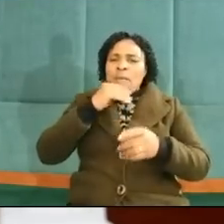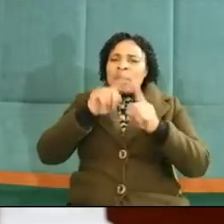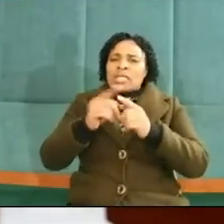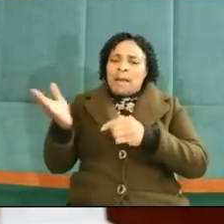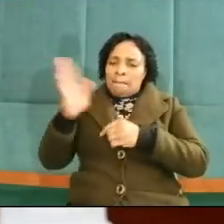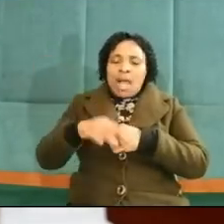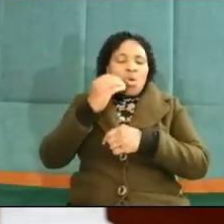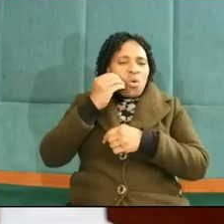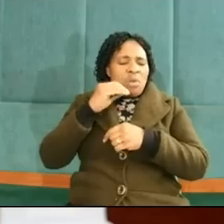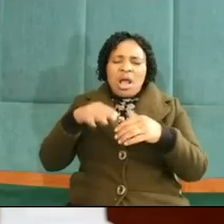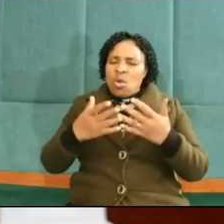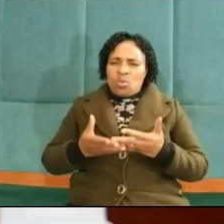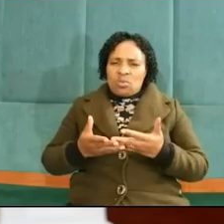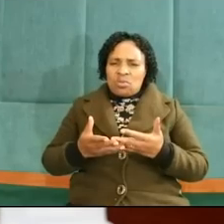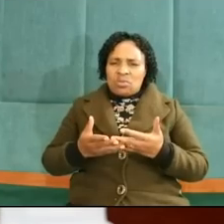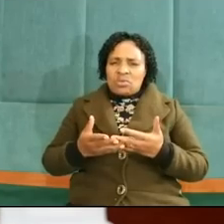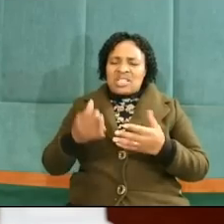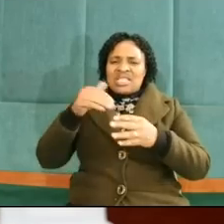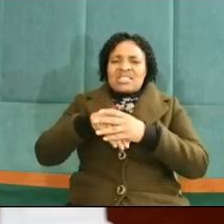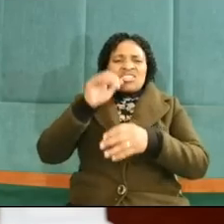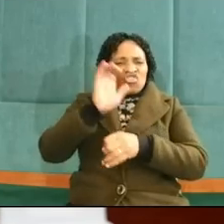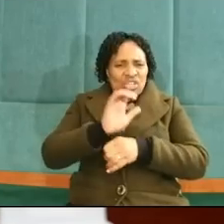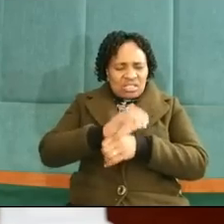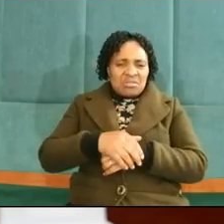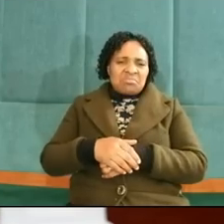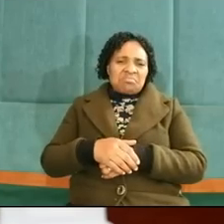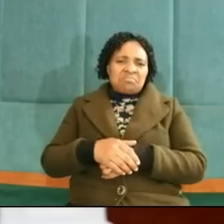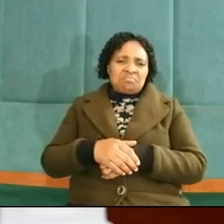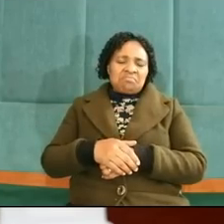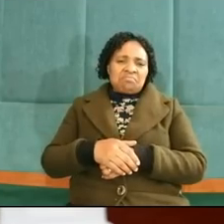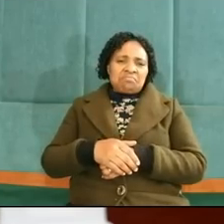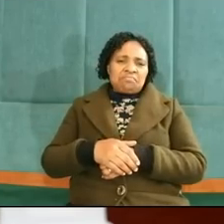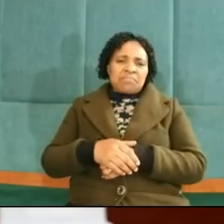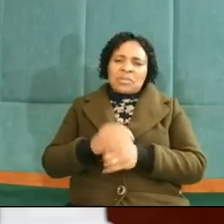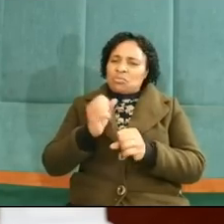home? How is it that being in the church didn't help you?